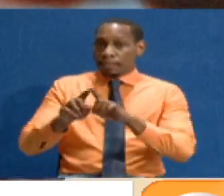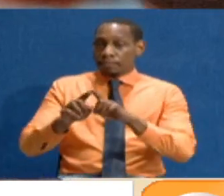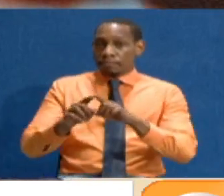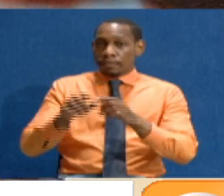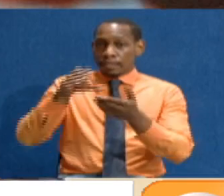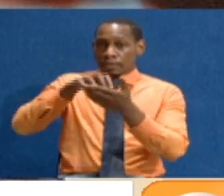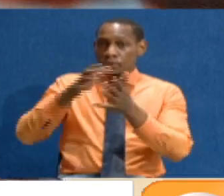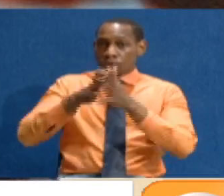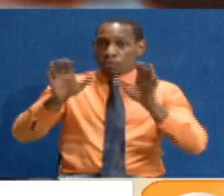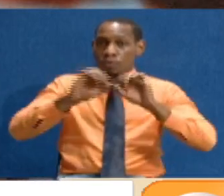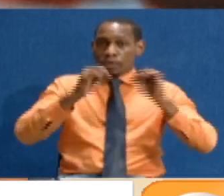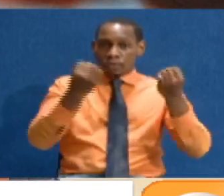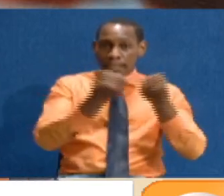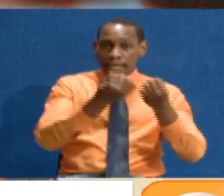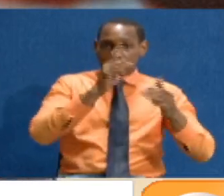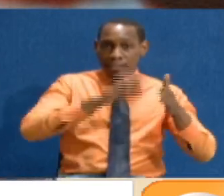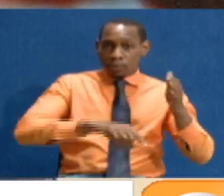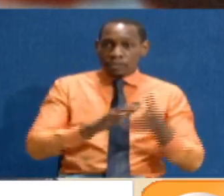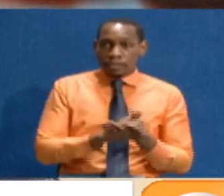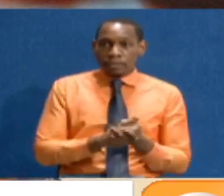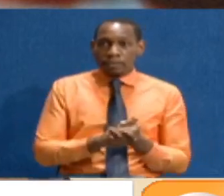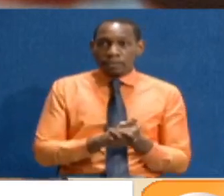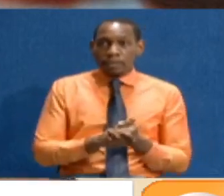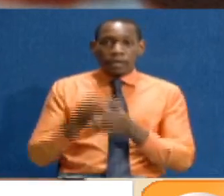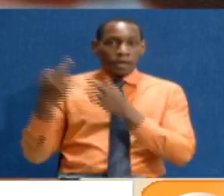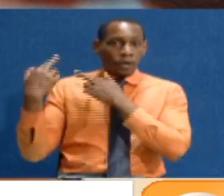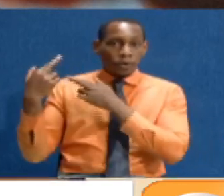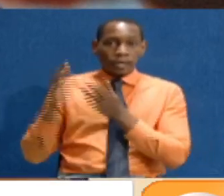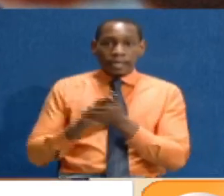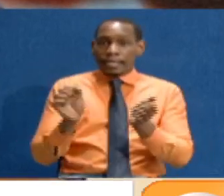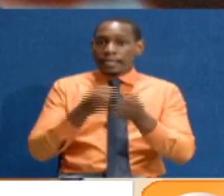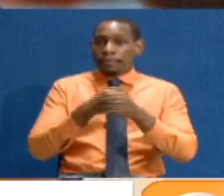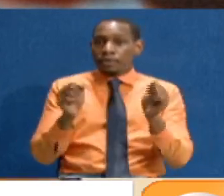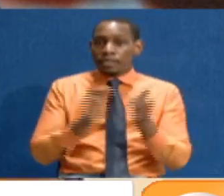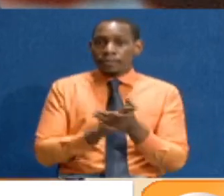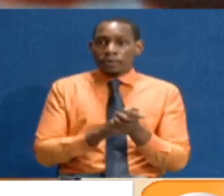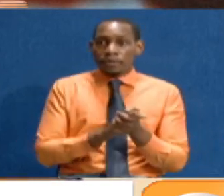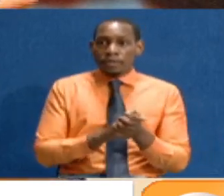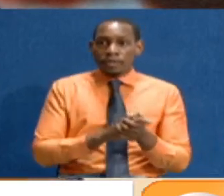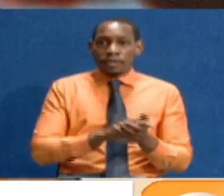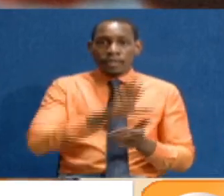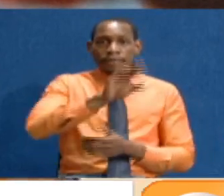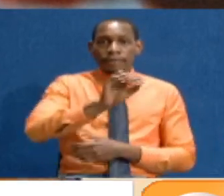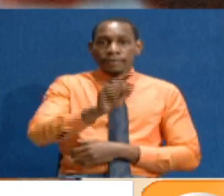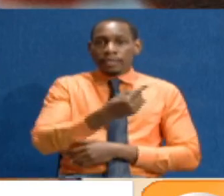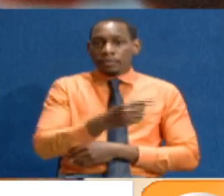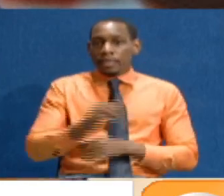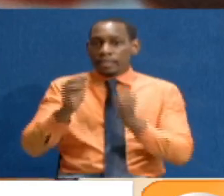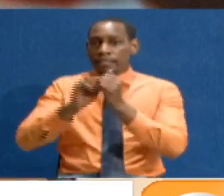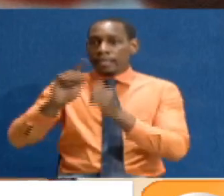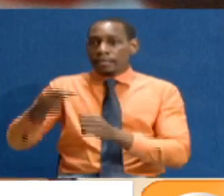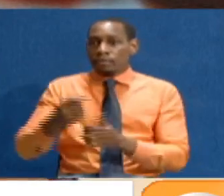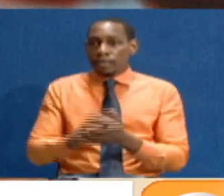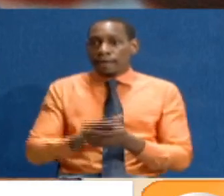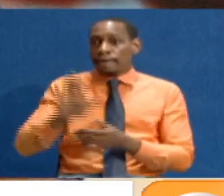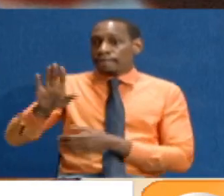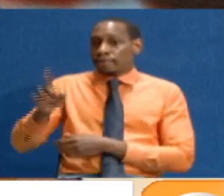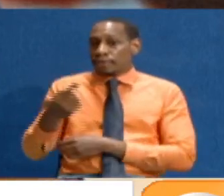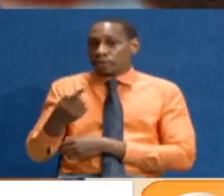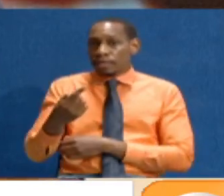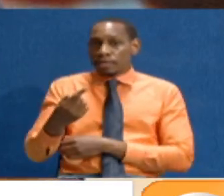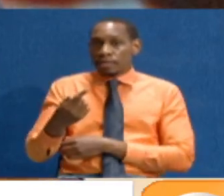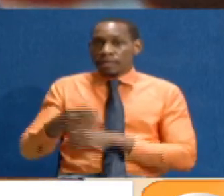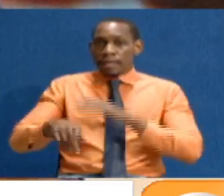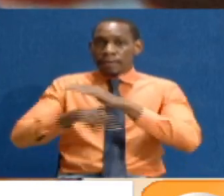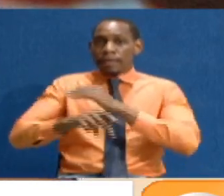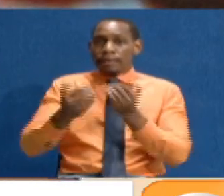bigger picture of the society. What role does the society play? We can't be talking about 60, 50,000 or 10,000, even 5,000